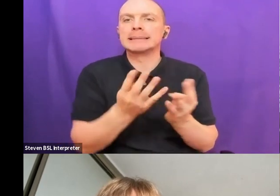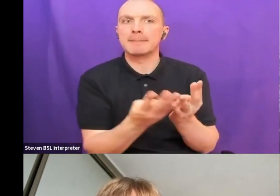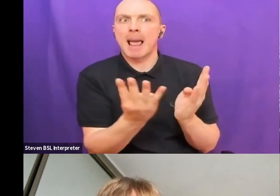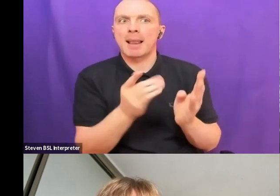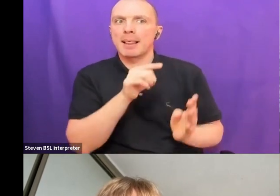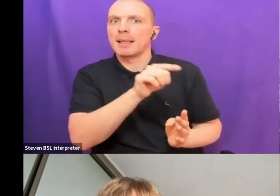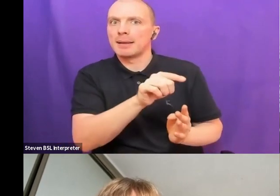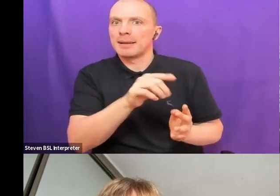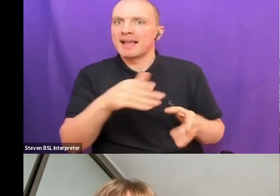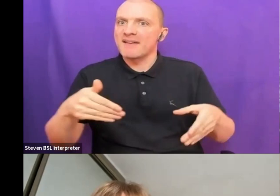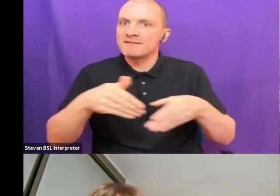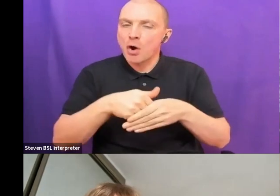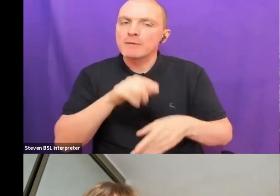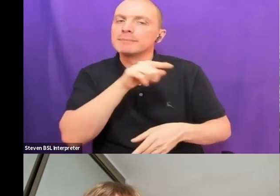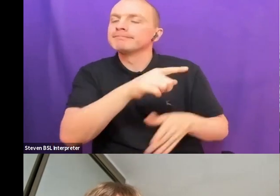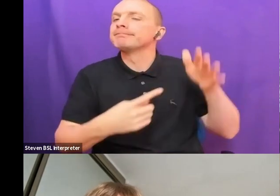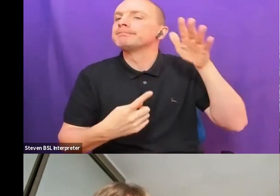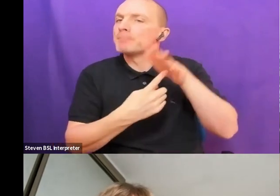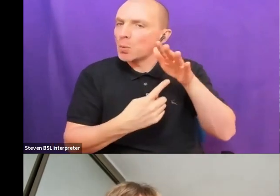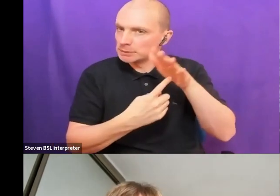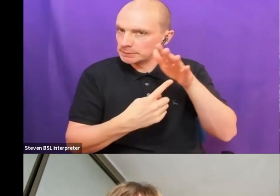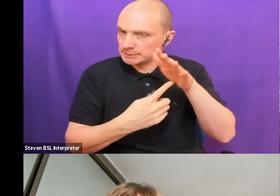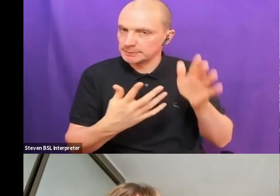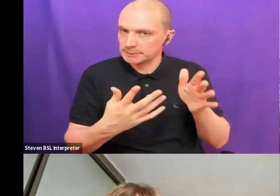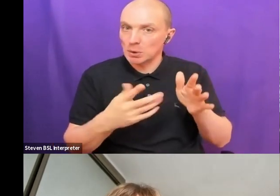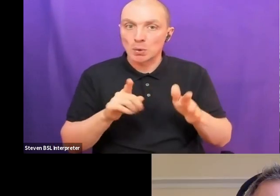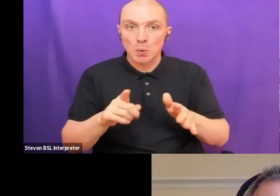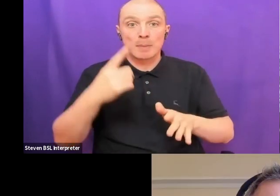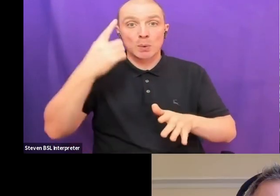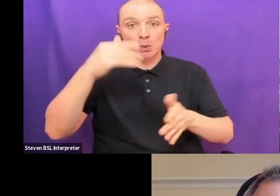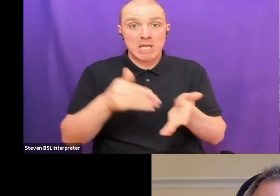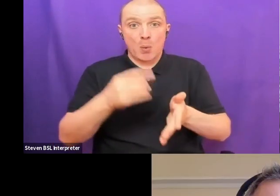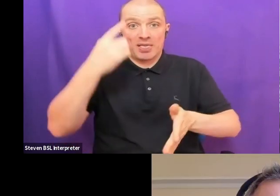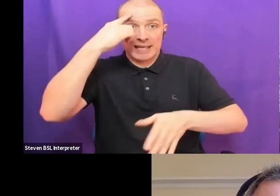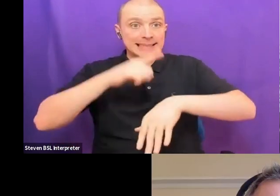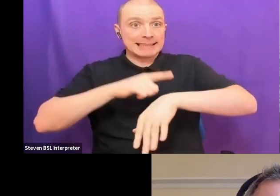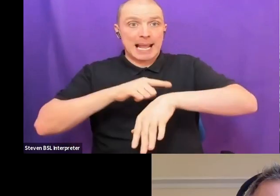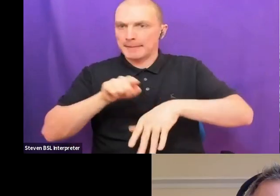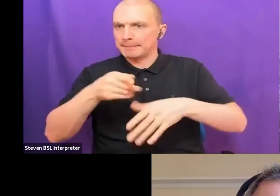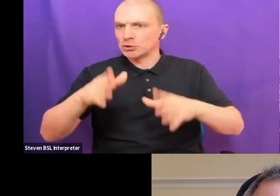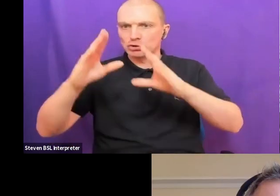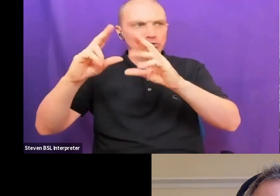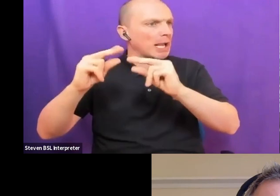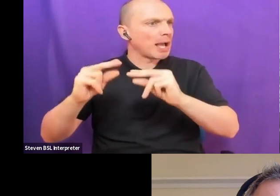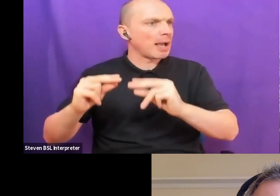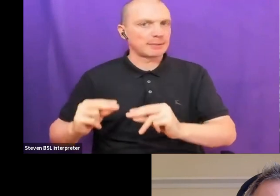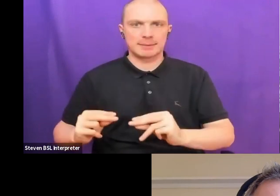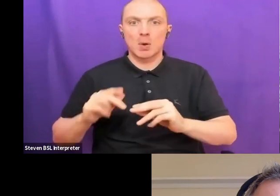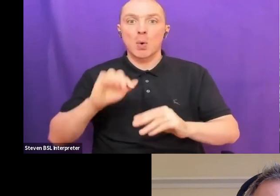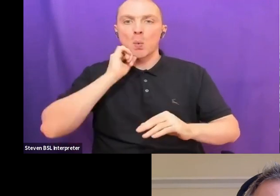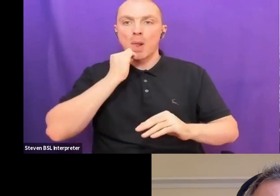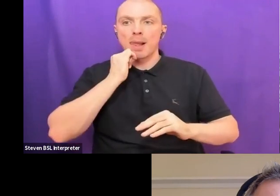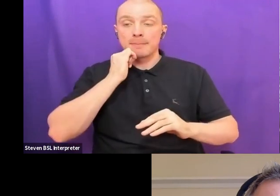of time, and I think we've had quite a lot of chat so far. So what I'm going to propose is that we stop just now for a 10-minute comfort break, and then we'll come